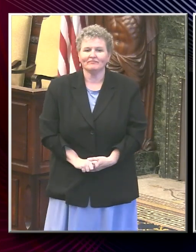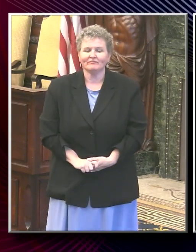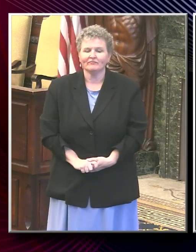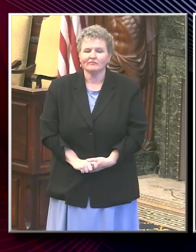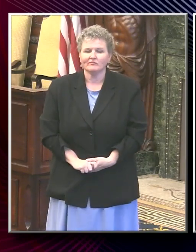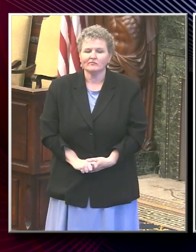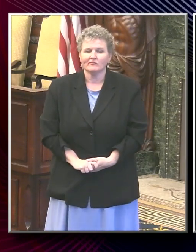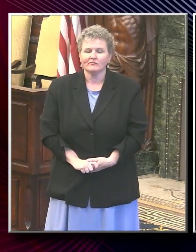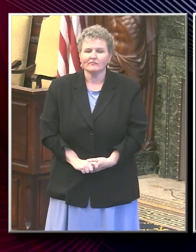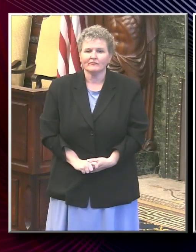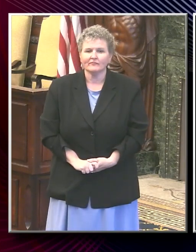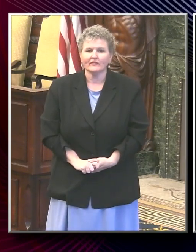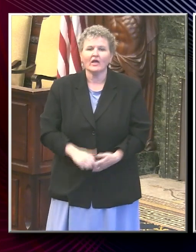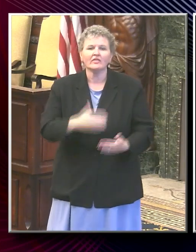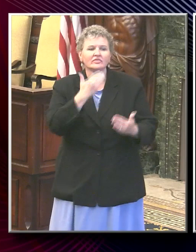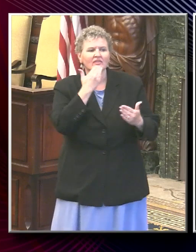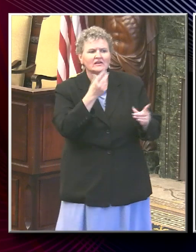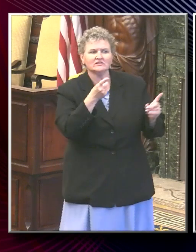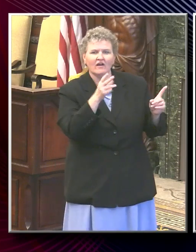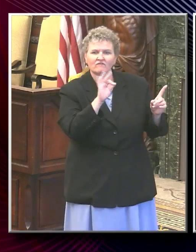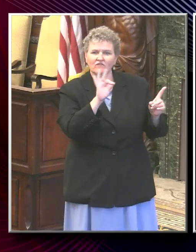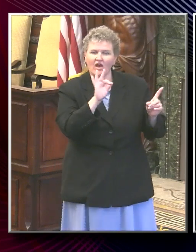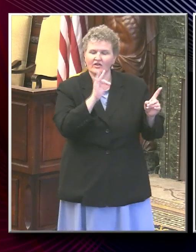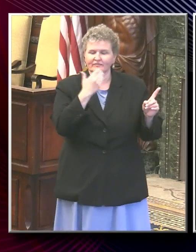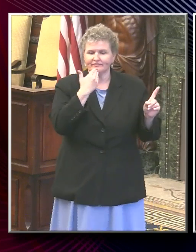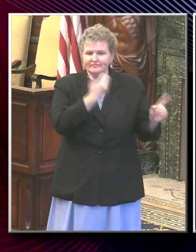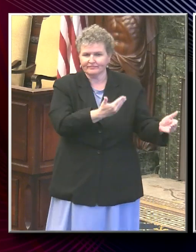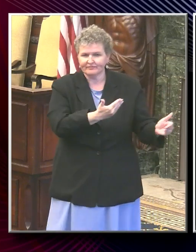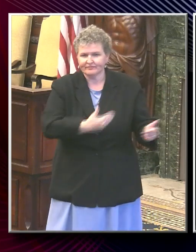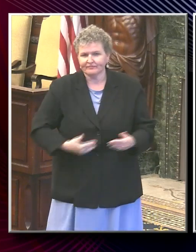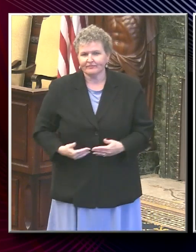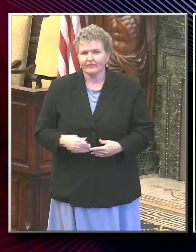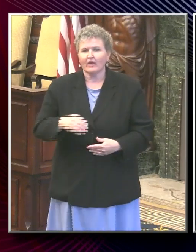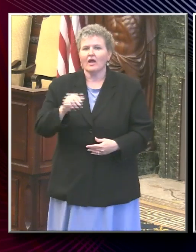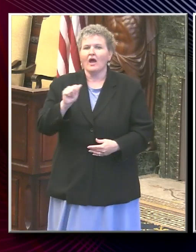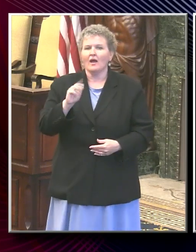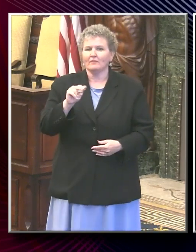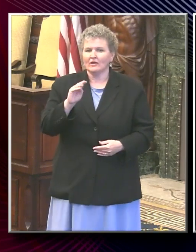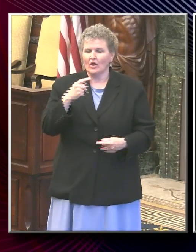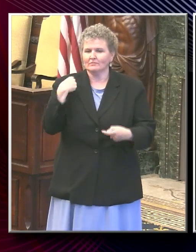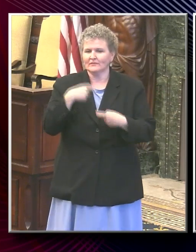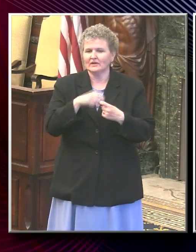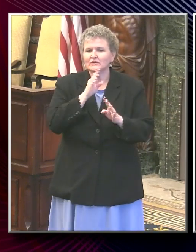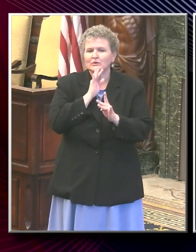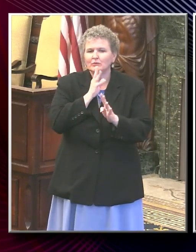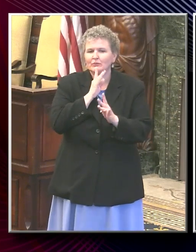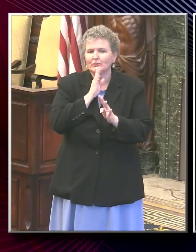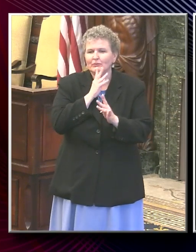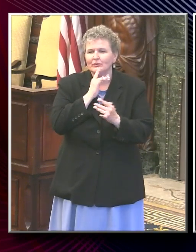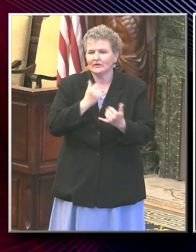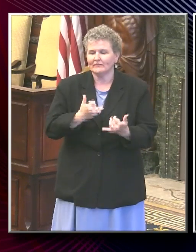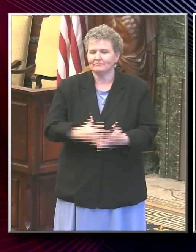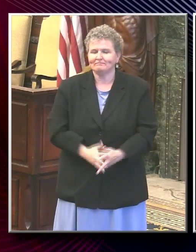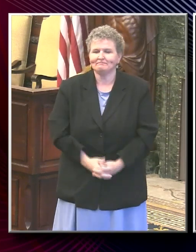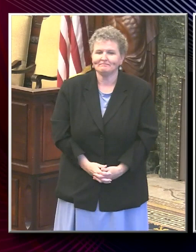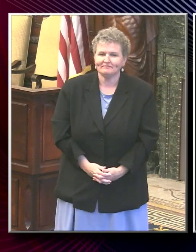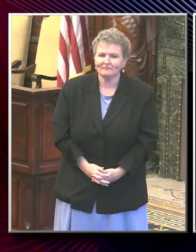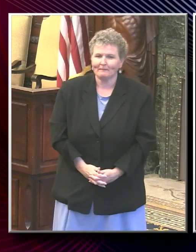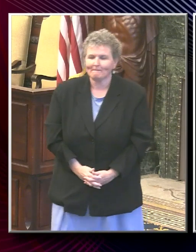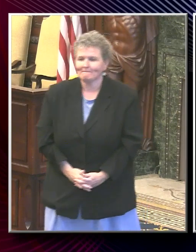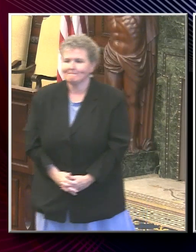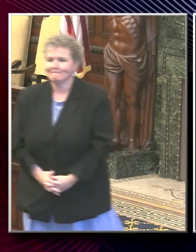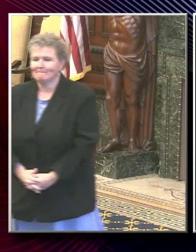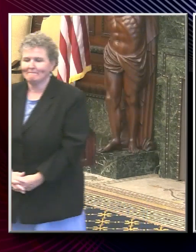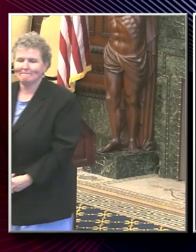All right, thank you, Dr. Farley. And now we turn to Armando for the Spanish language translations of the mayor's and